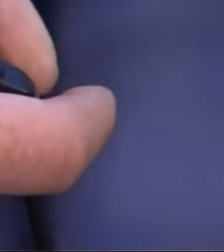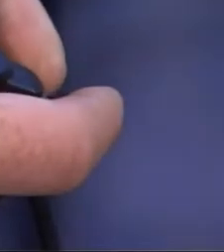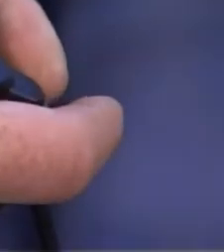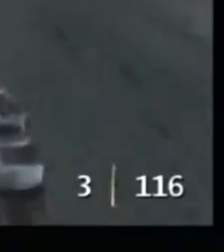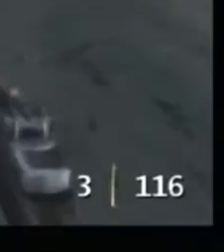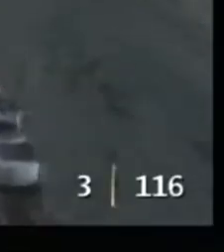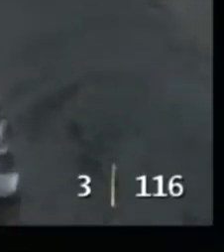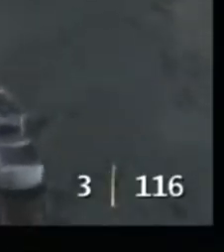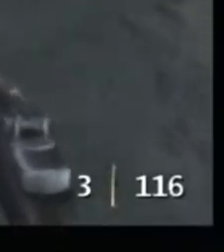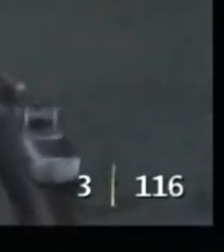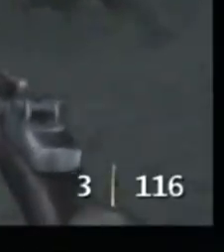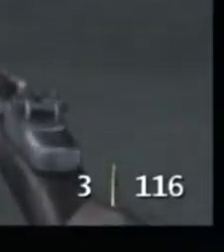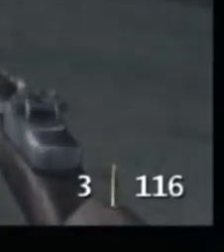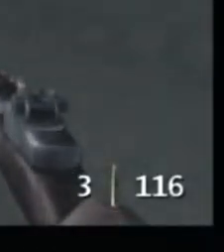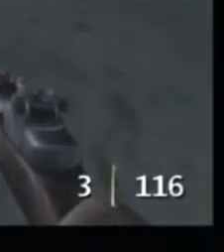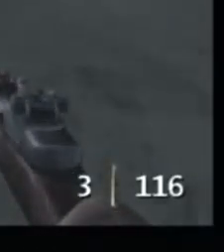should be one more, I think.